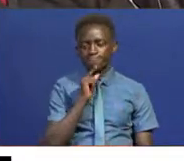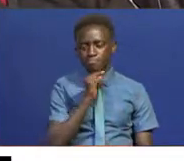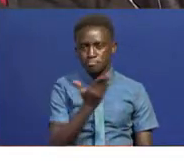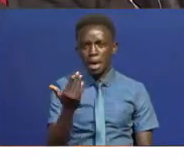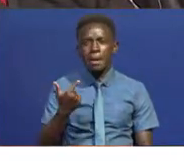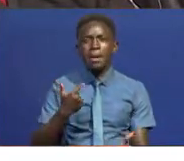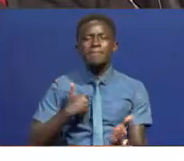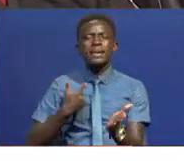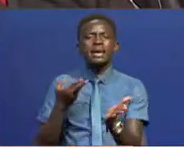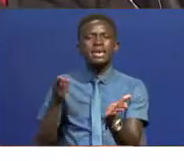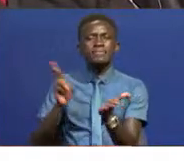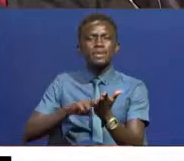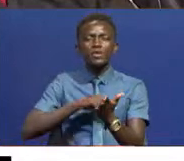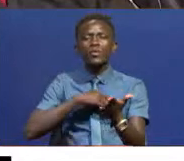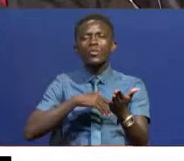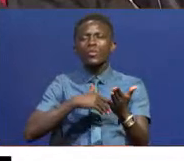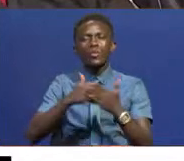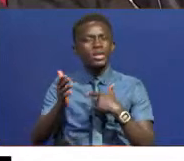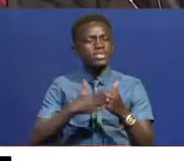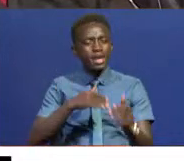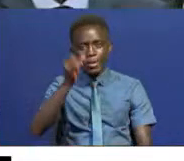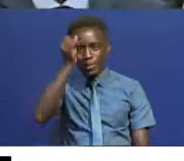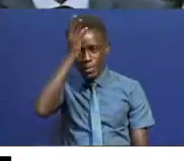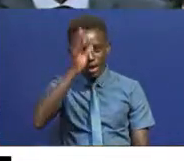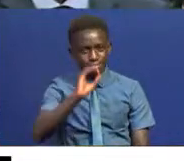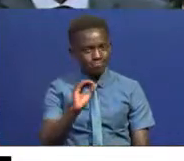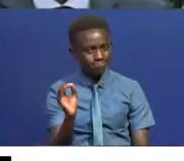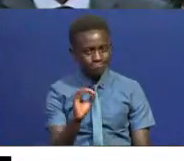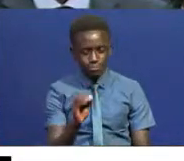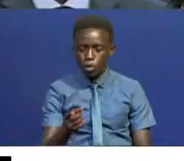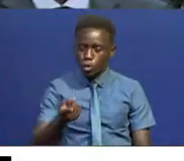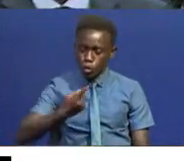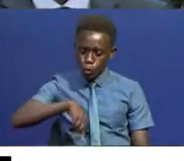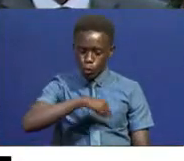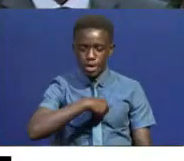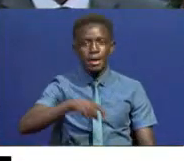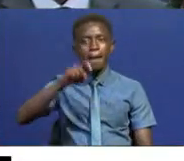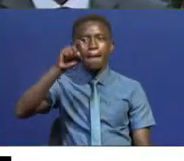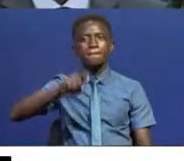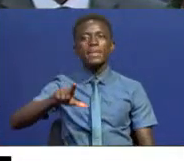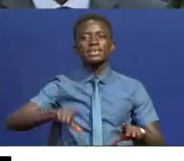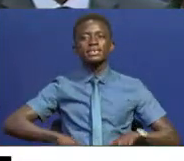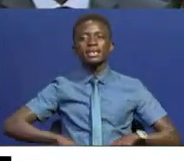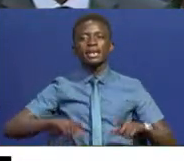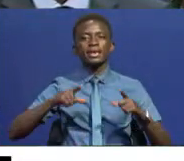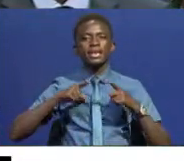of equivocation, we have to live within our means.